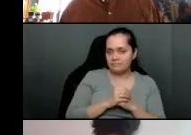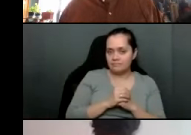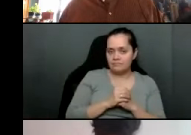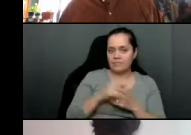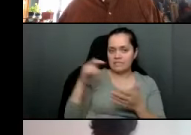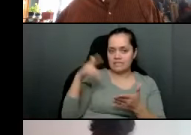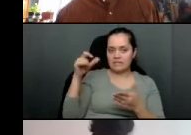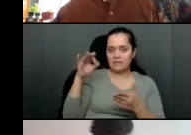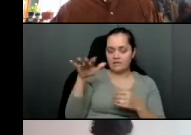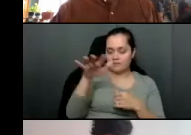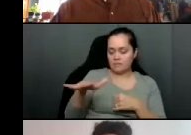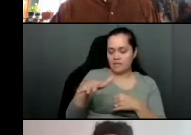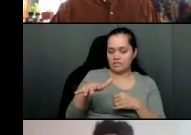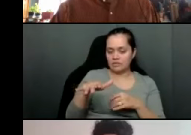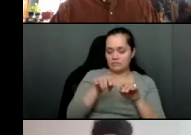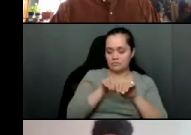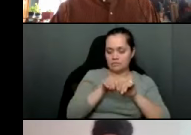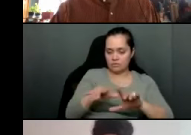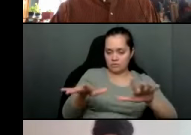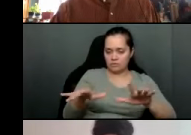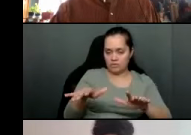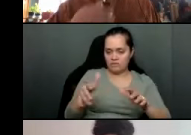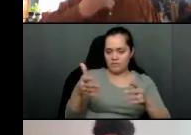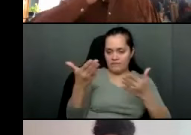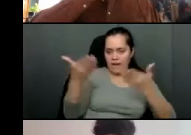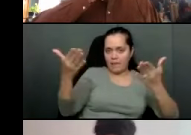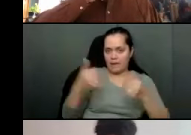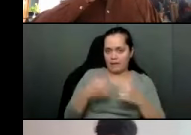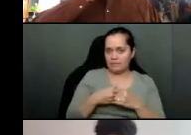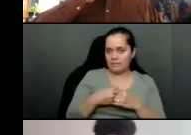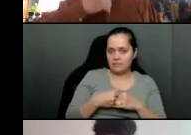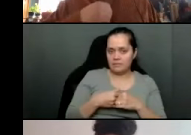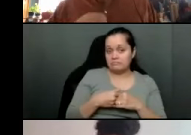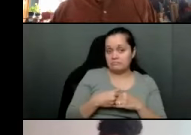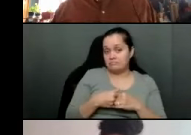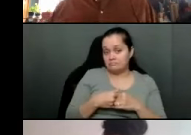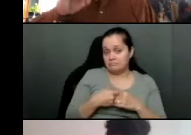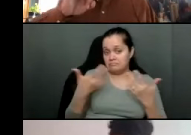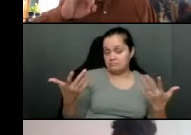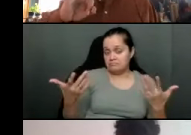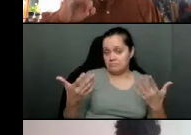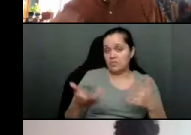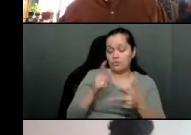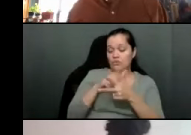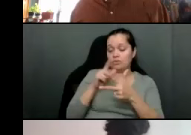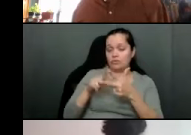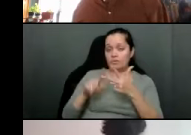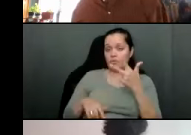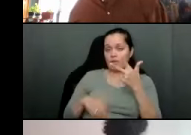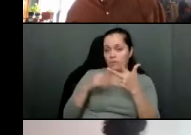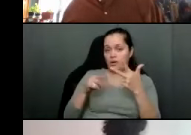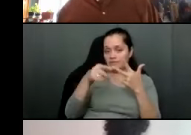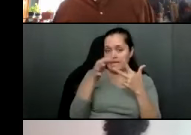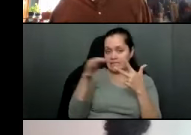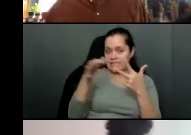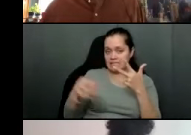study of the spatial distribution of phenomena. So, three key pieces of that